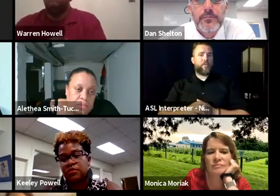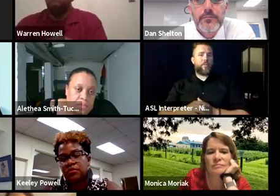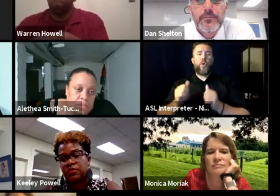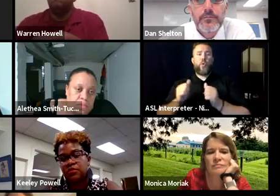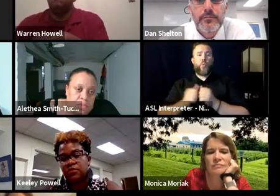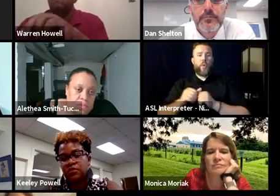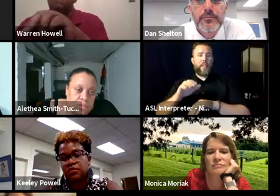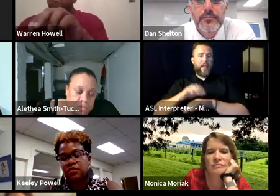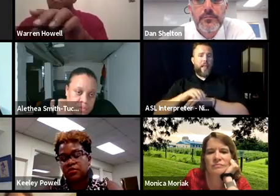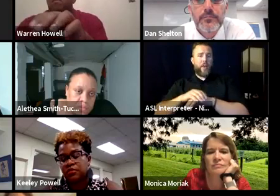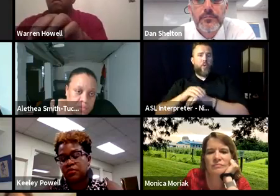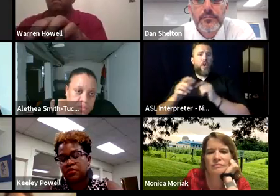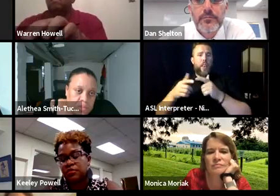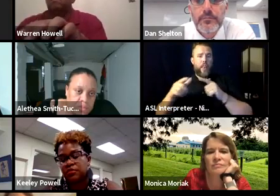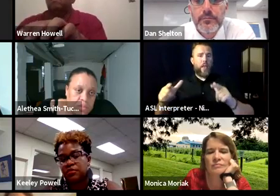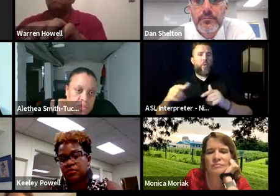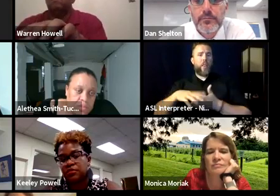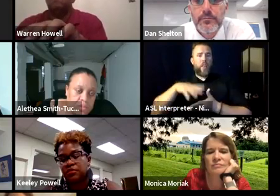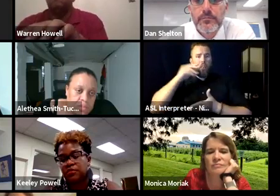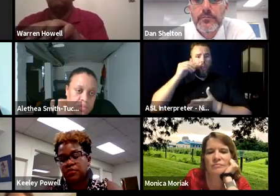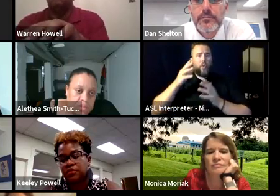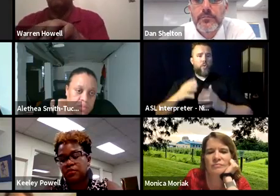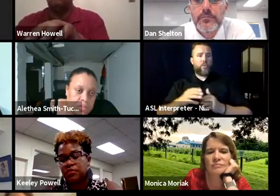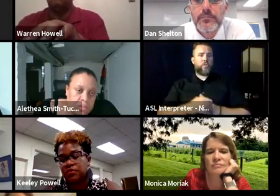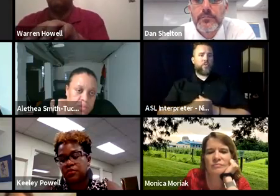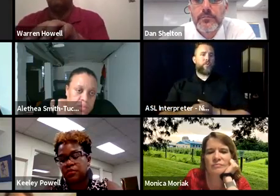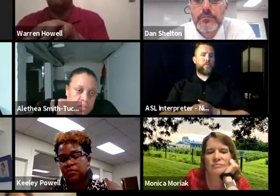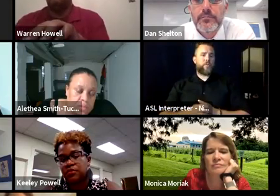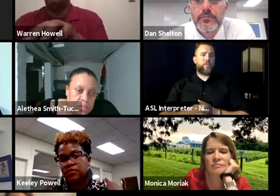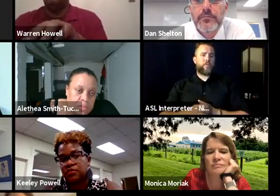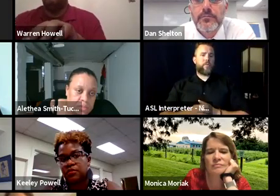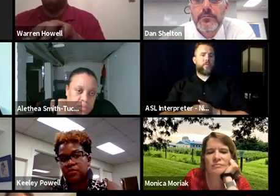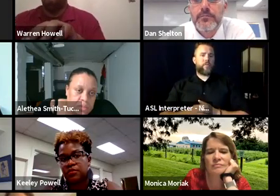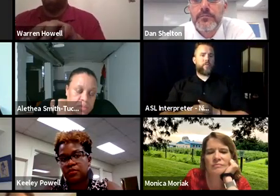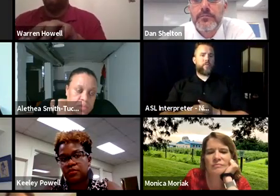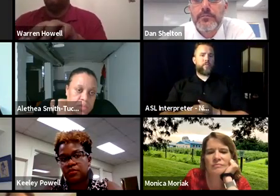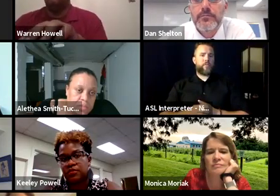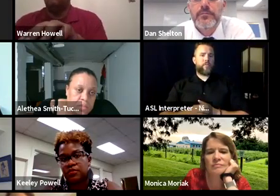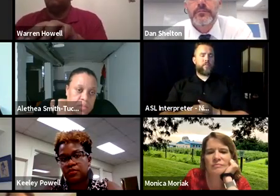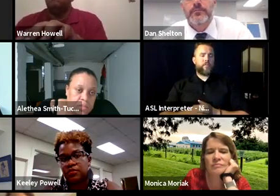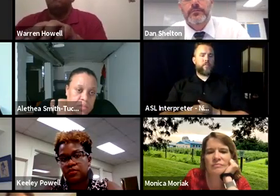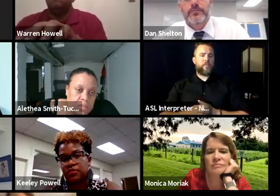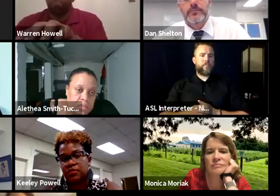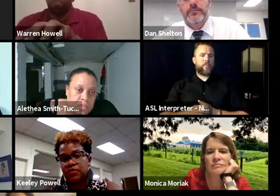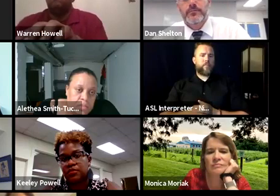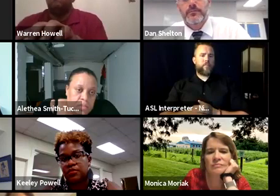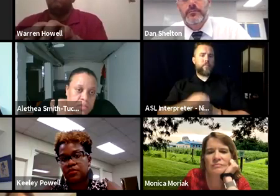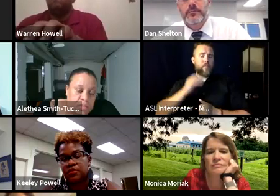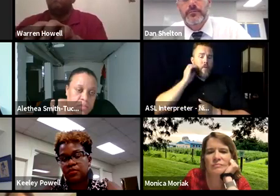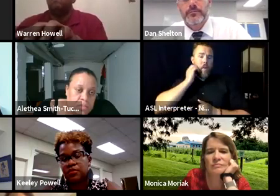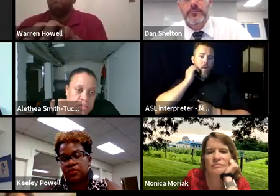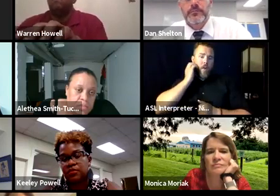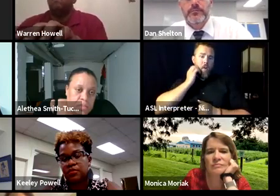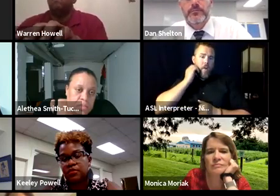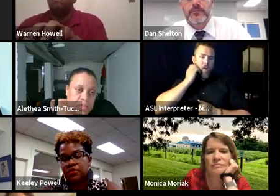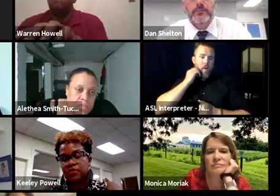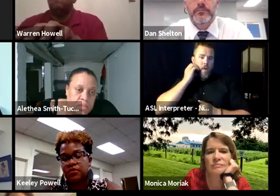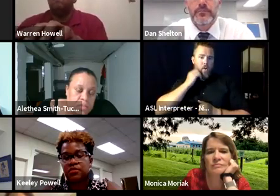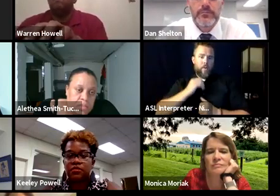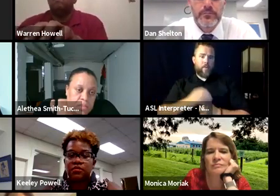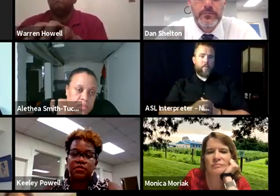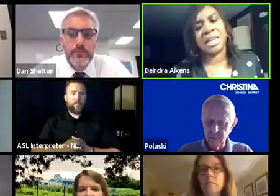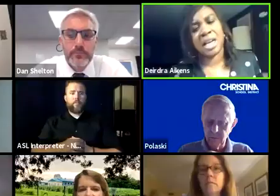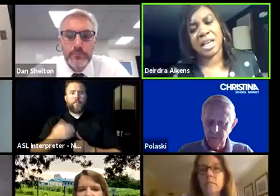with disabilities, advanced students, the intervention component, teacher ease of